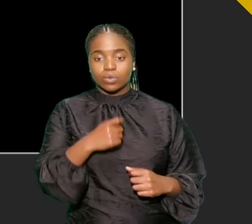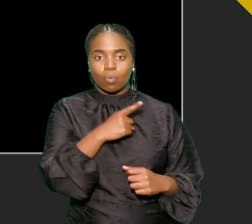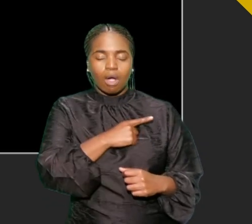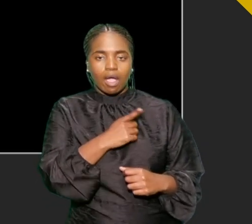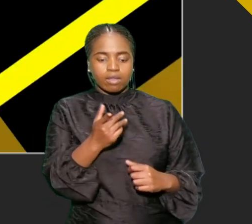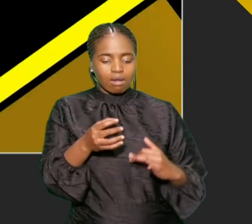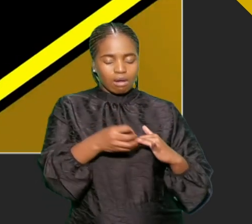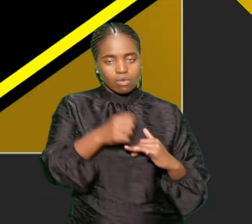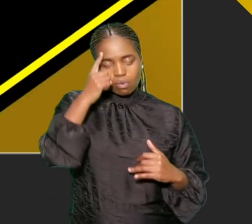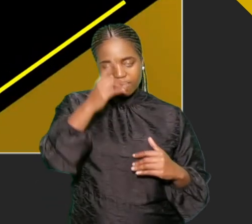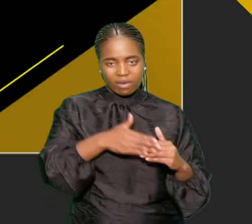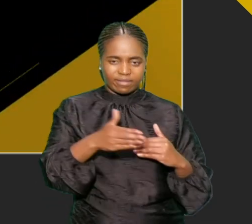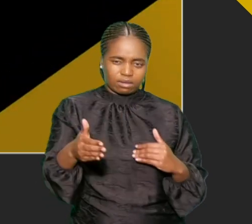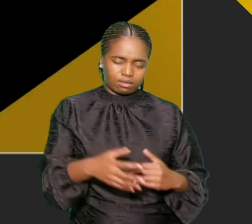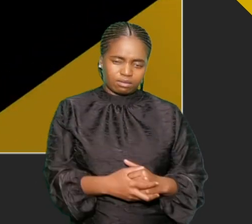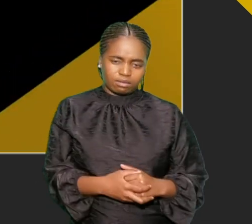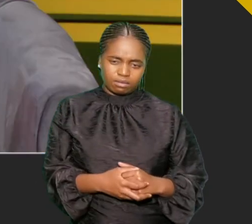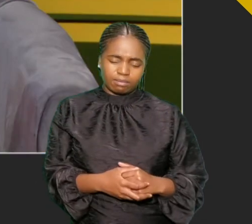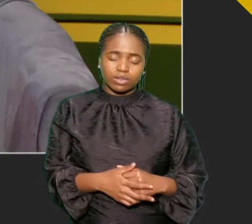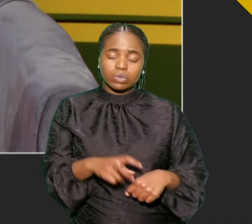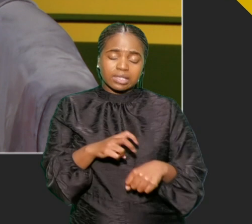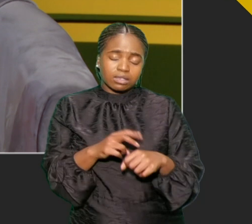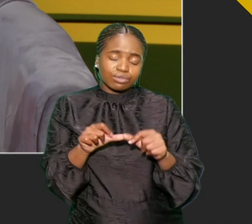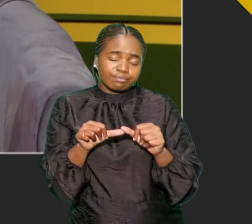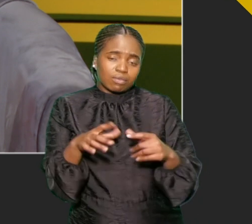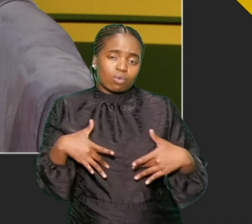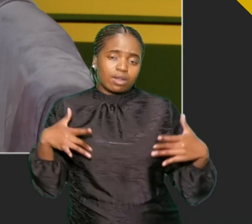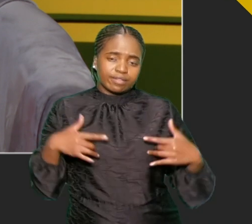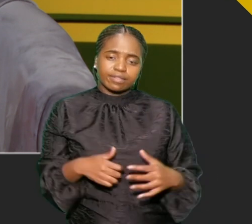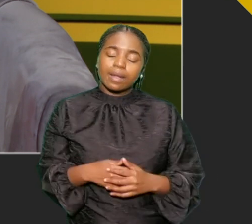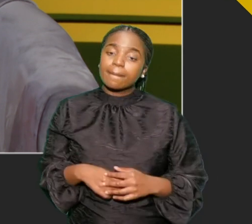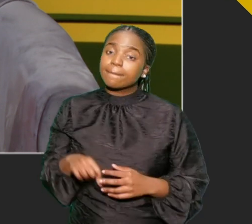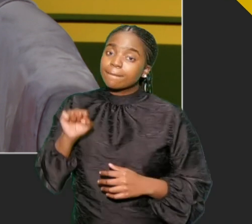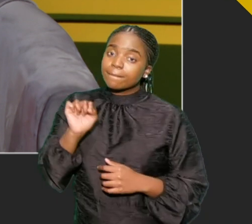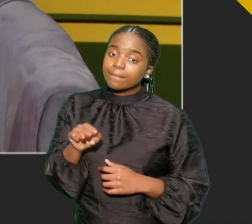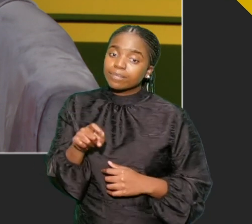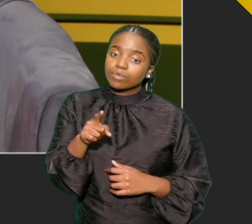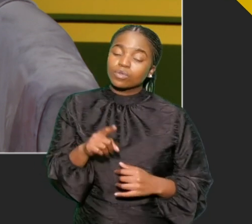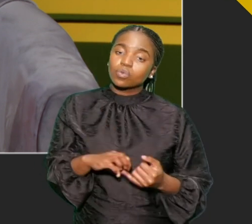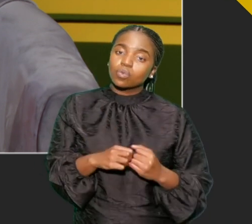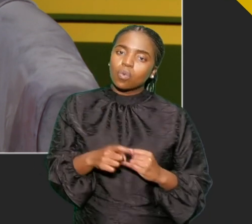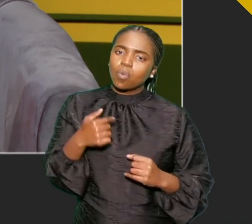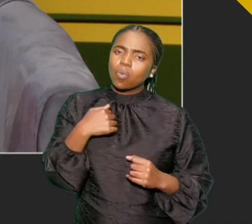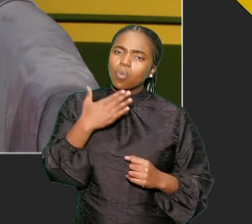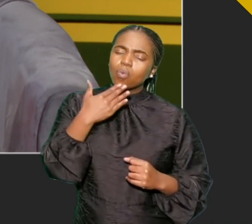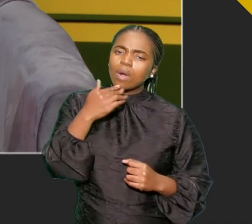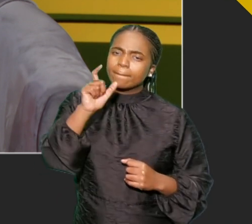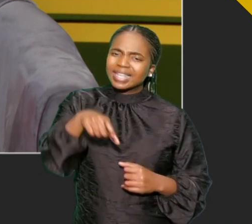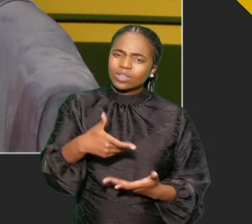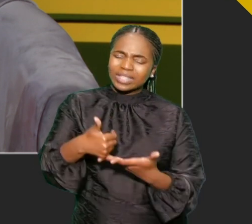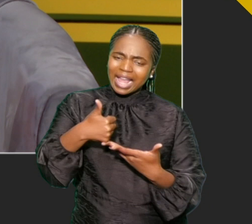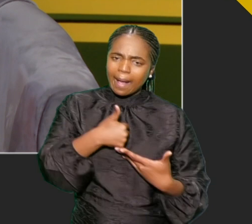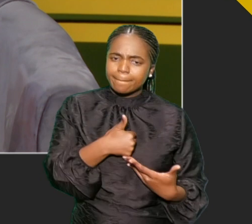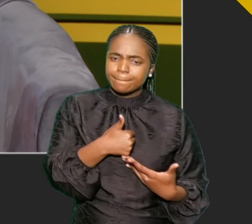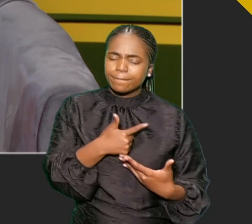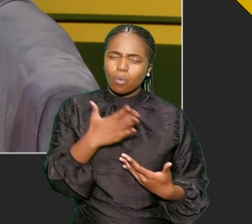to another one. And you need to move on. When I reached out to Komang, you know, in terms of